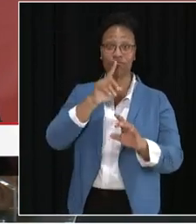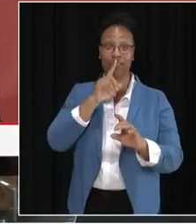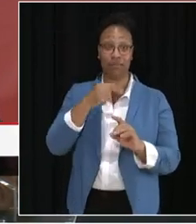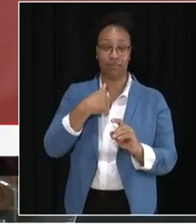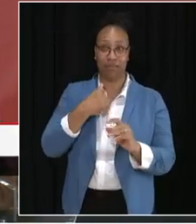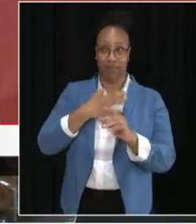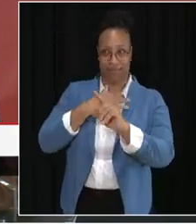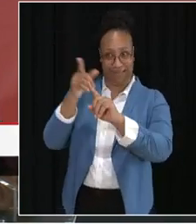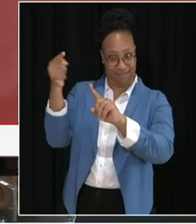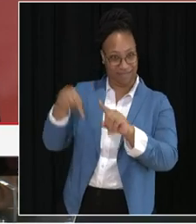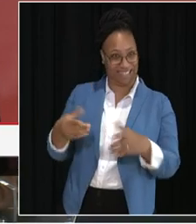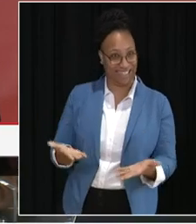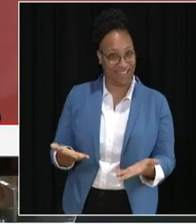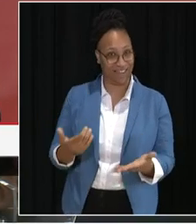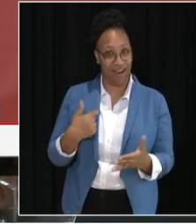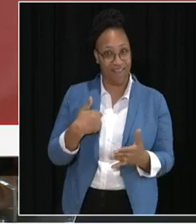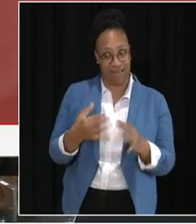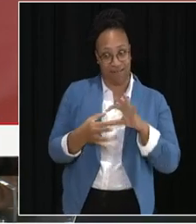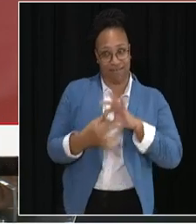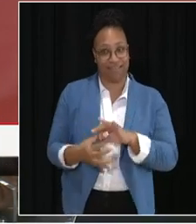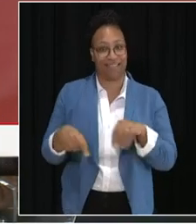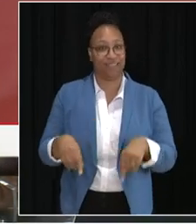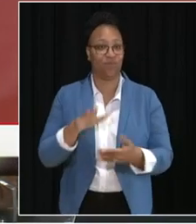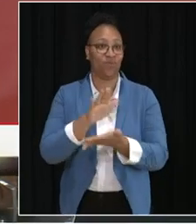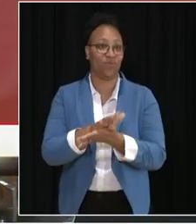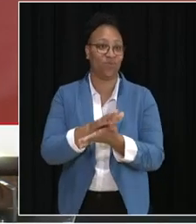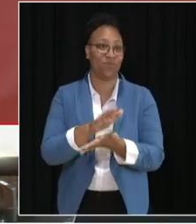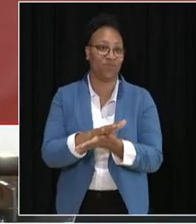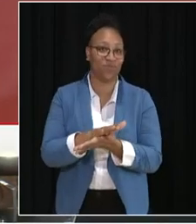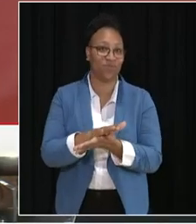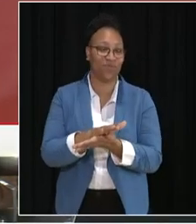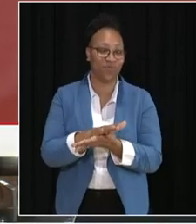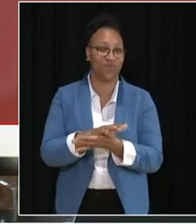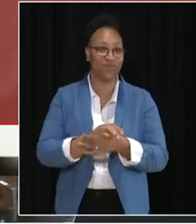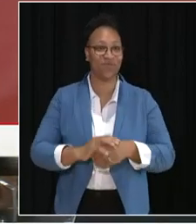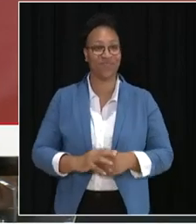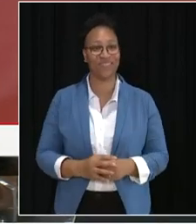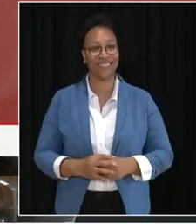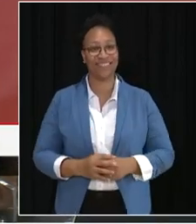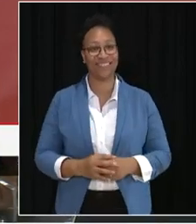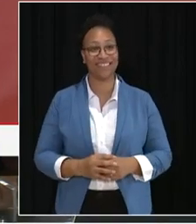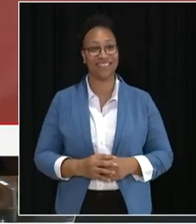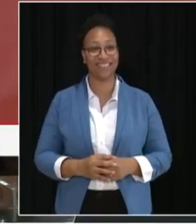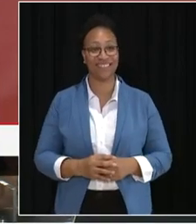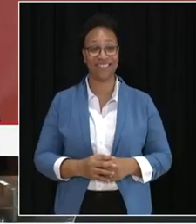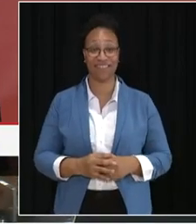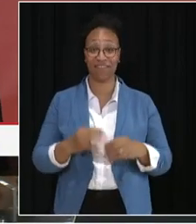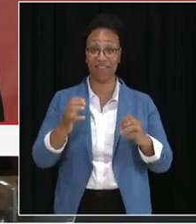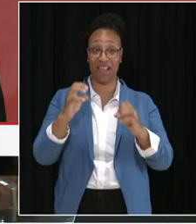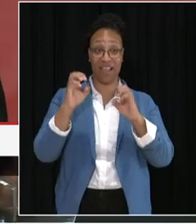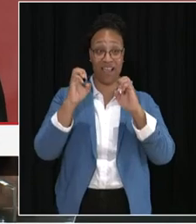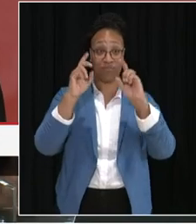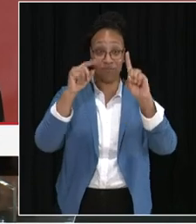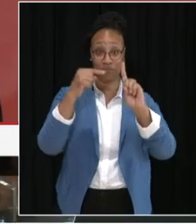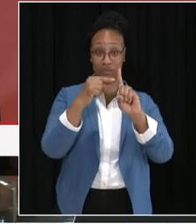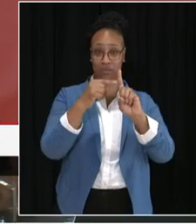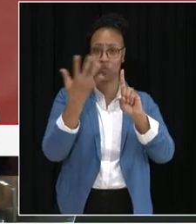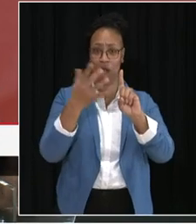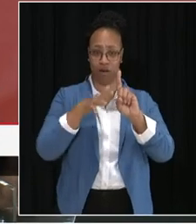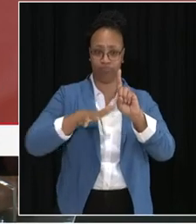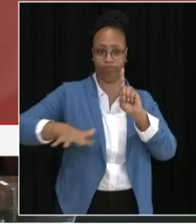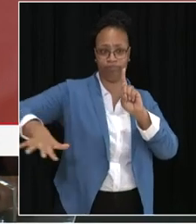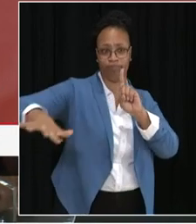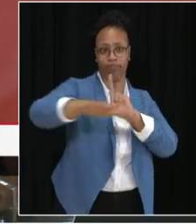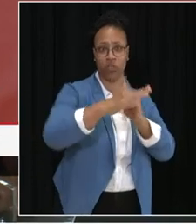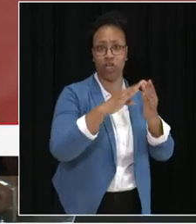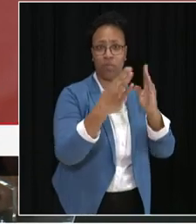that education has always been the foundation of strong communities. And we have to put our money where our mouth is. There's the old scripture that say where your